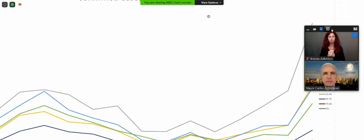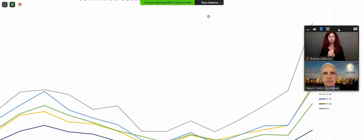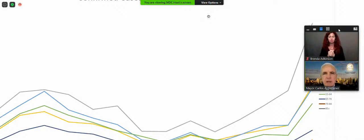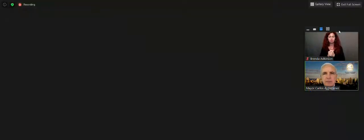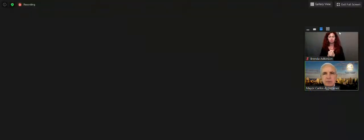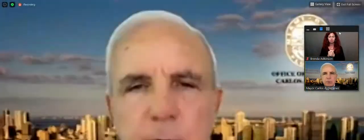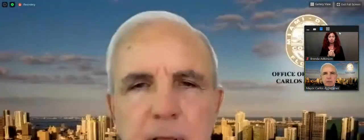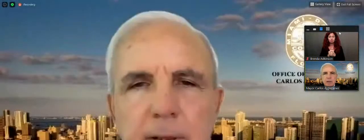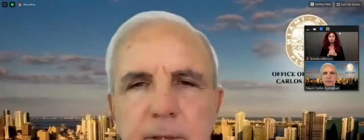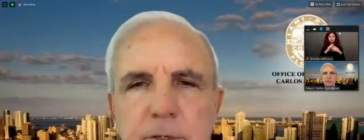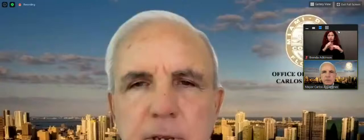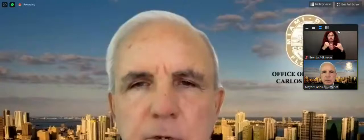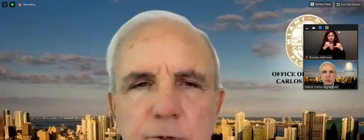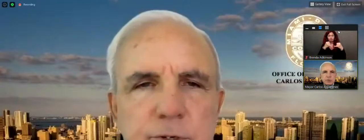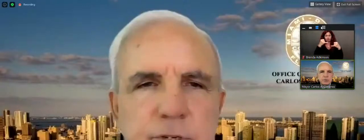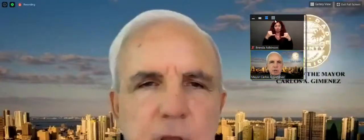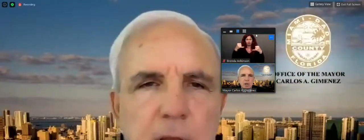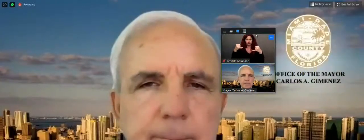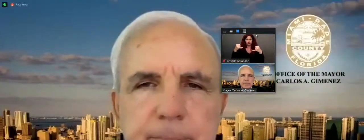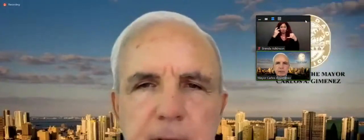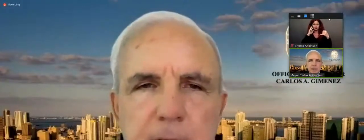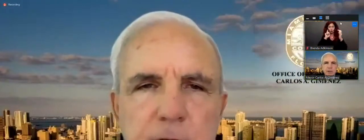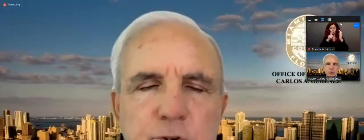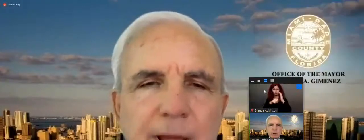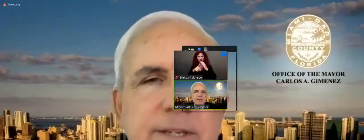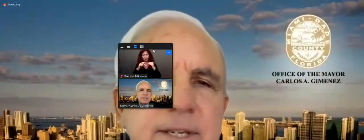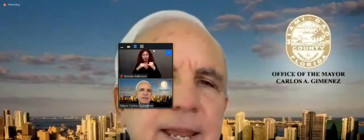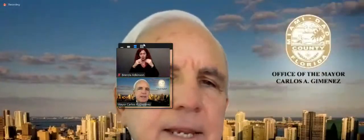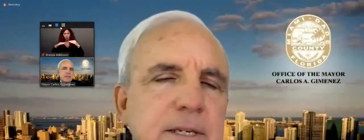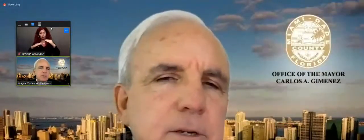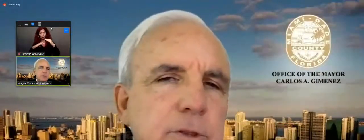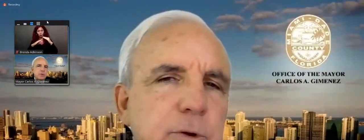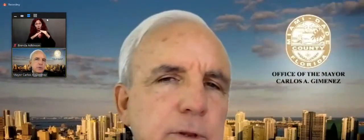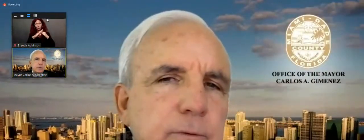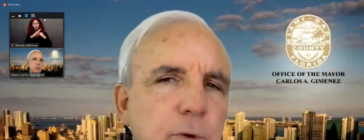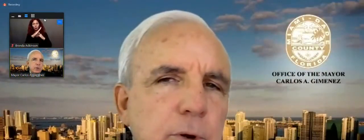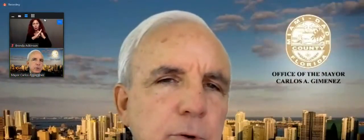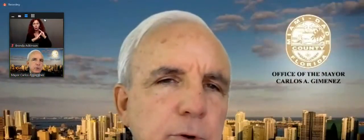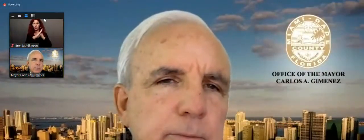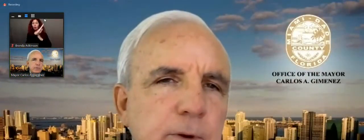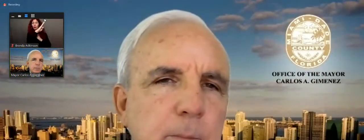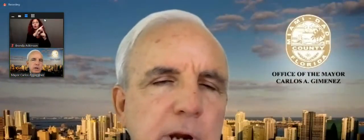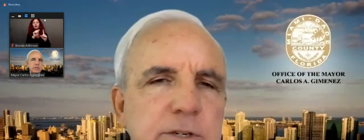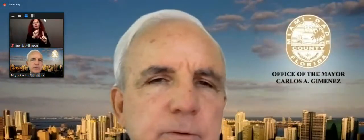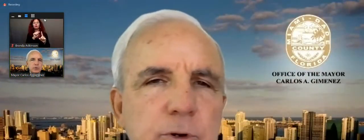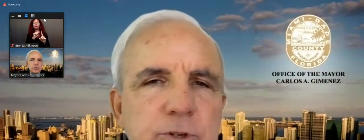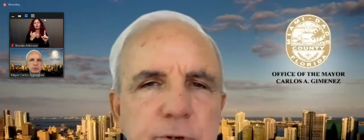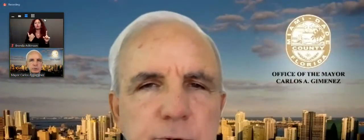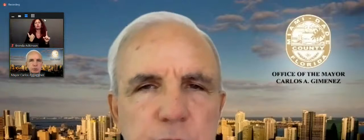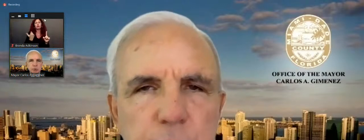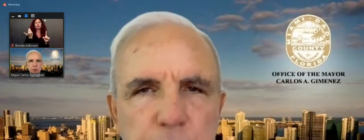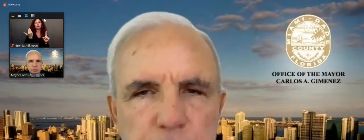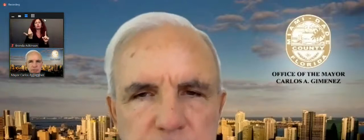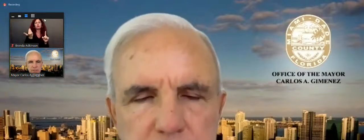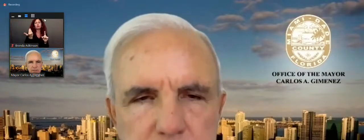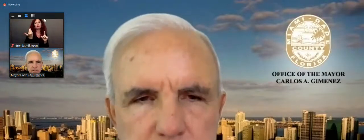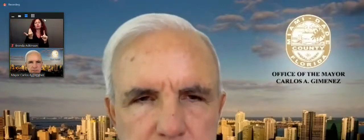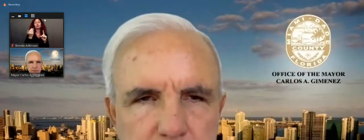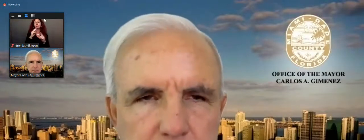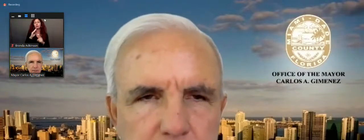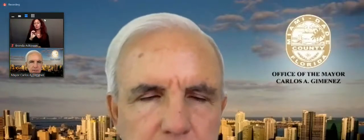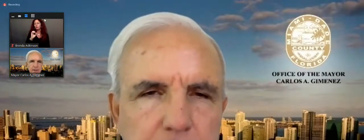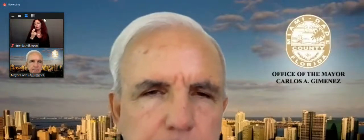That top gray line that you just saw tracks the 18 to 34-year-old group from March 1st through June